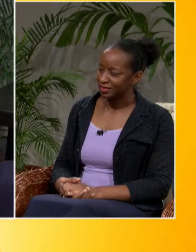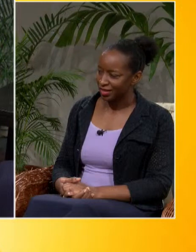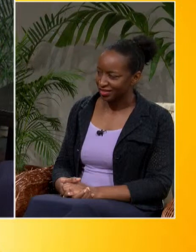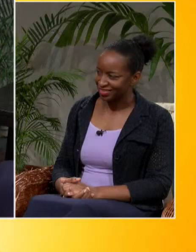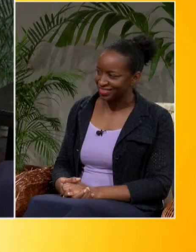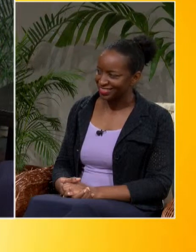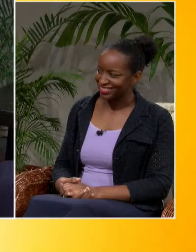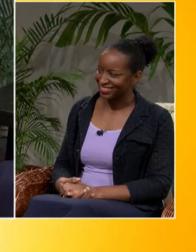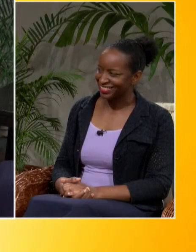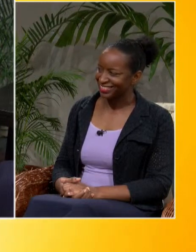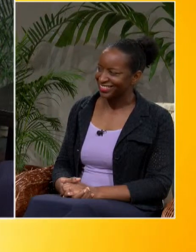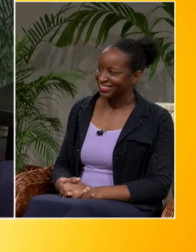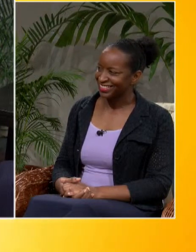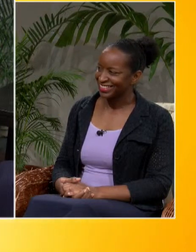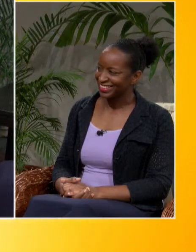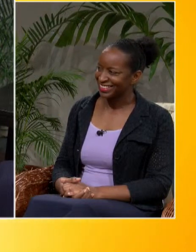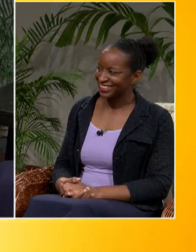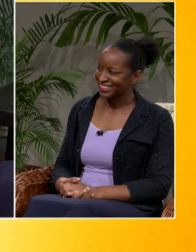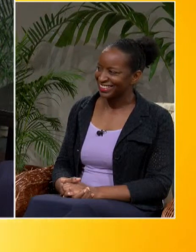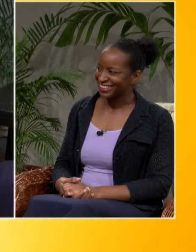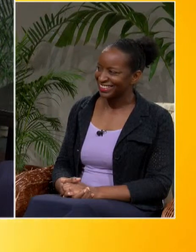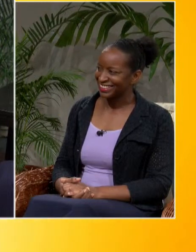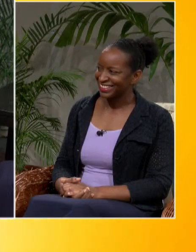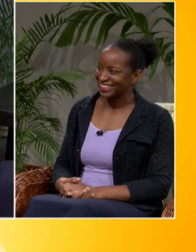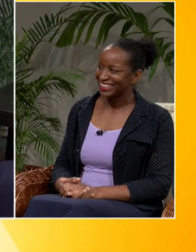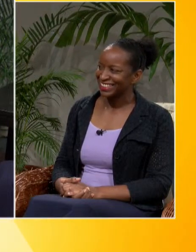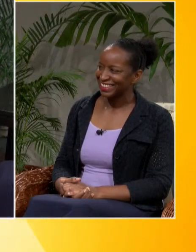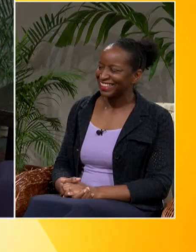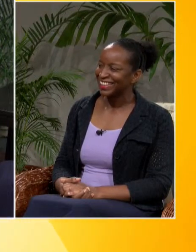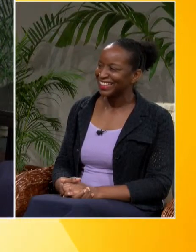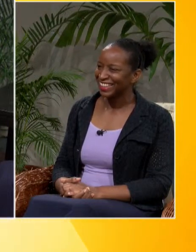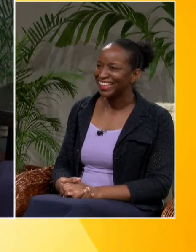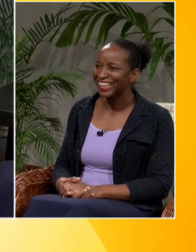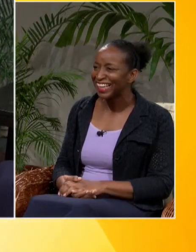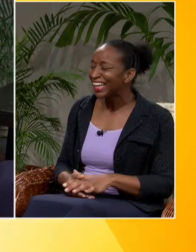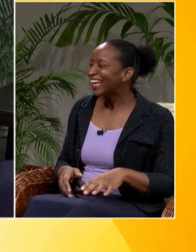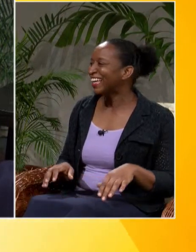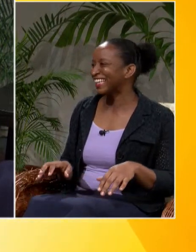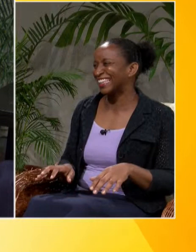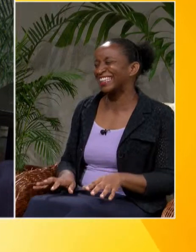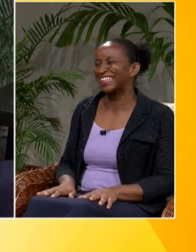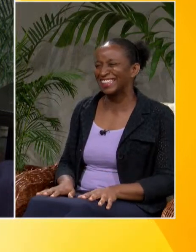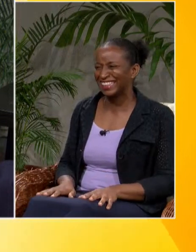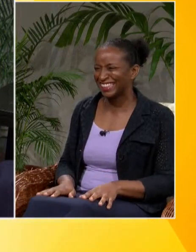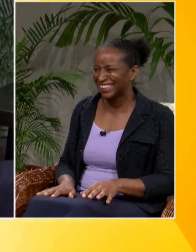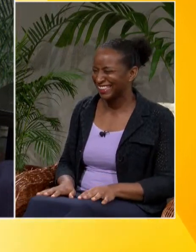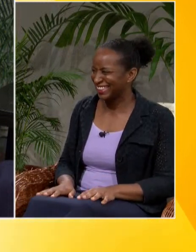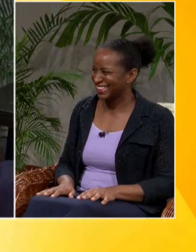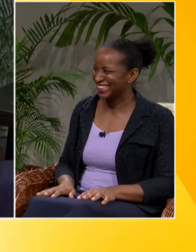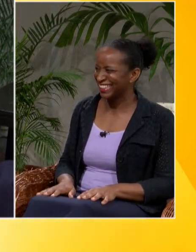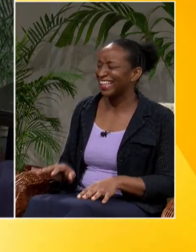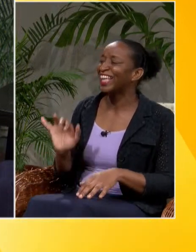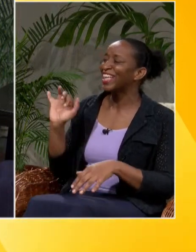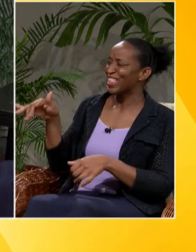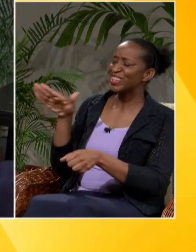Good night. Okay. That's enough for me for today. That's a good